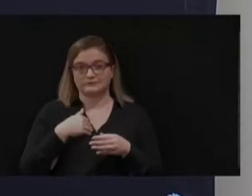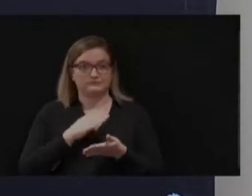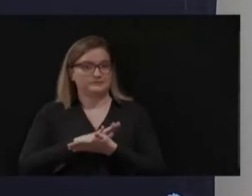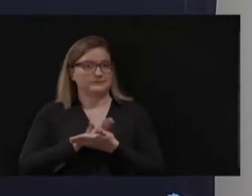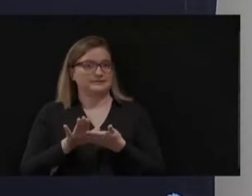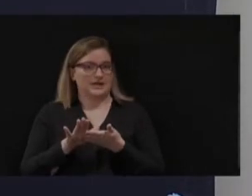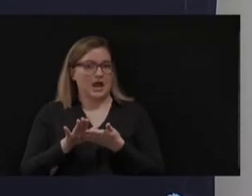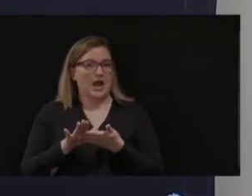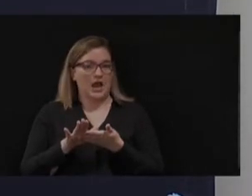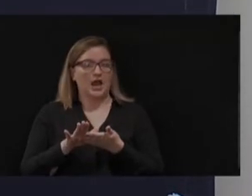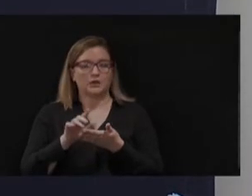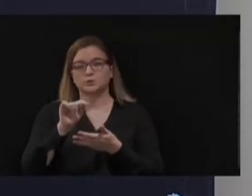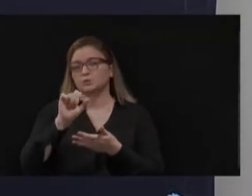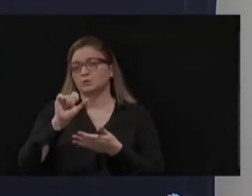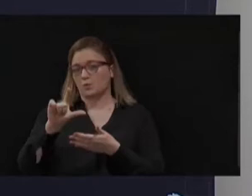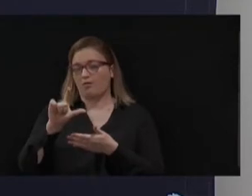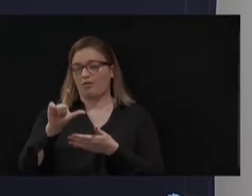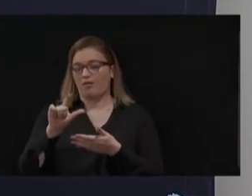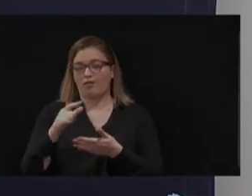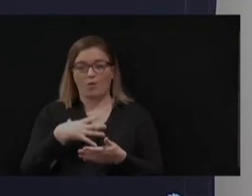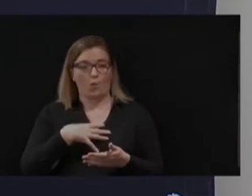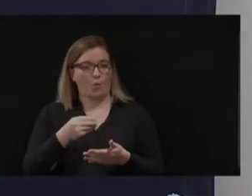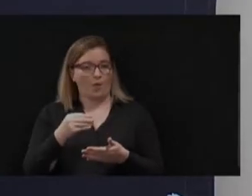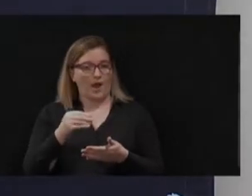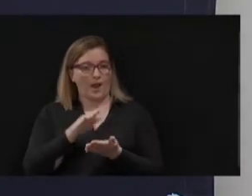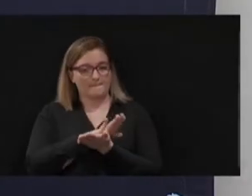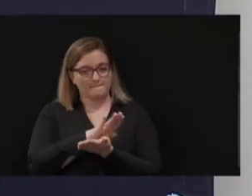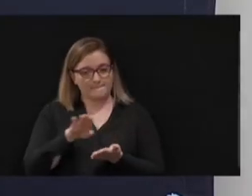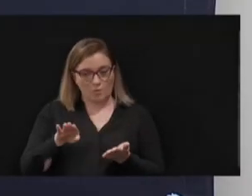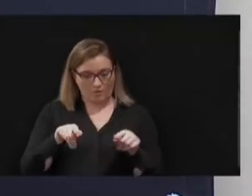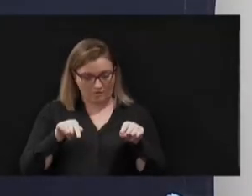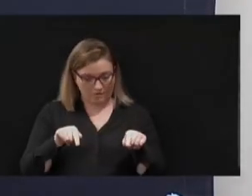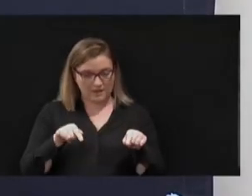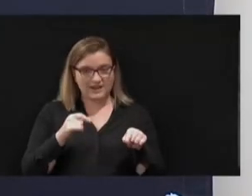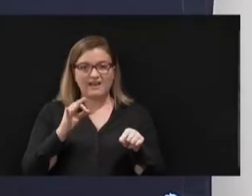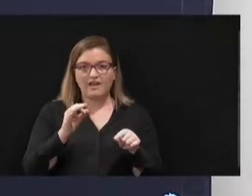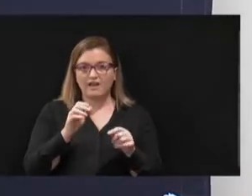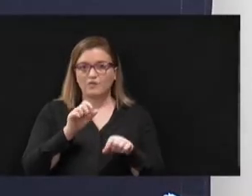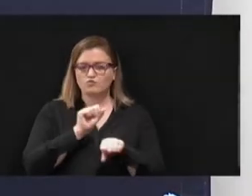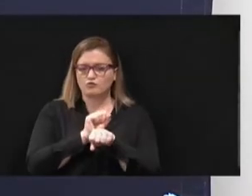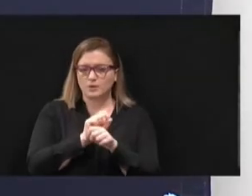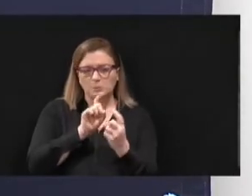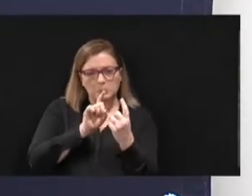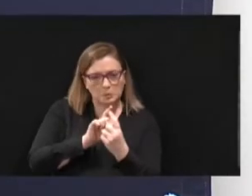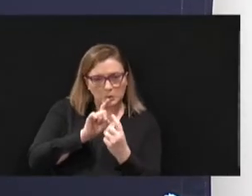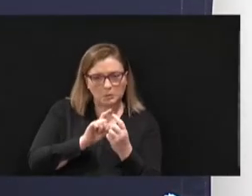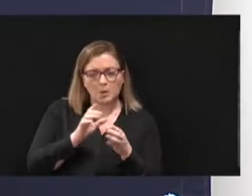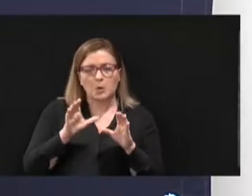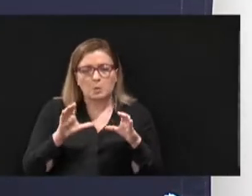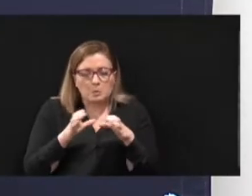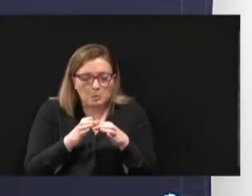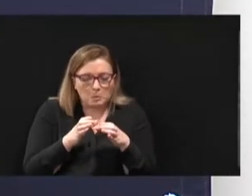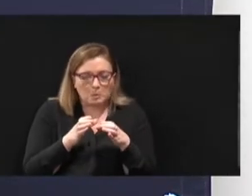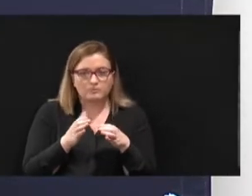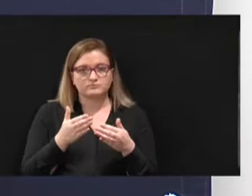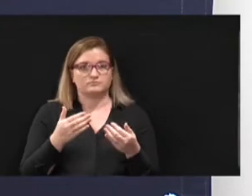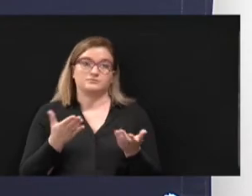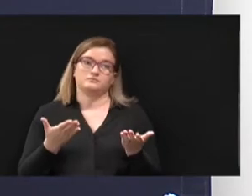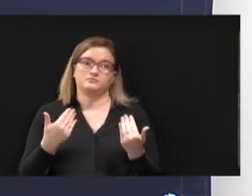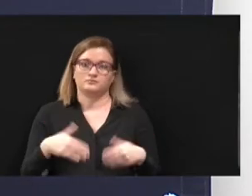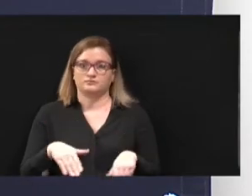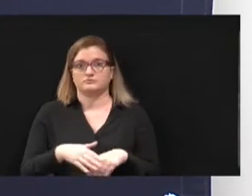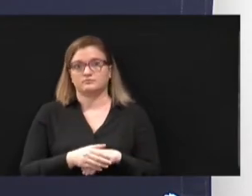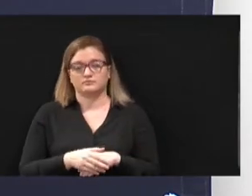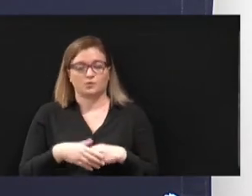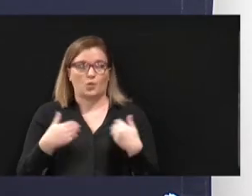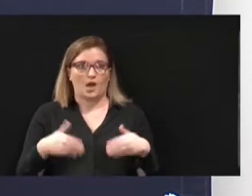thing to use. It's got a little whiteboard here, and if you're working one-on-one or a small group, this is actually a whole class. This